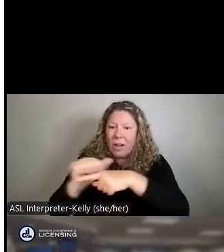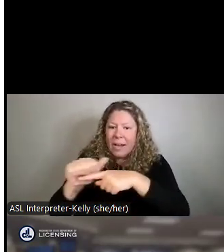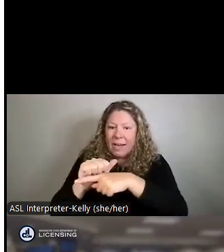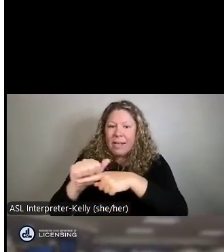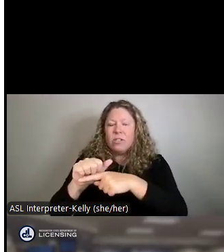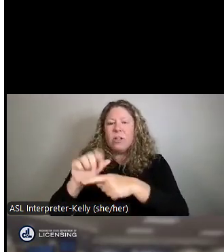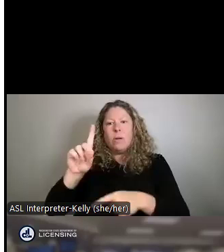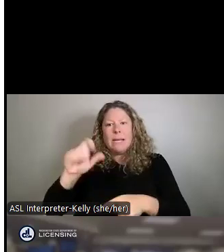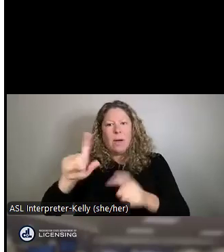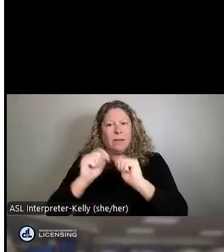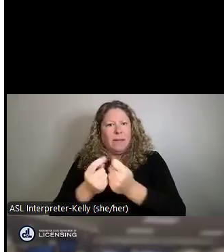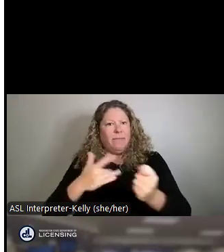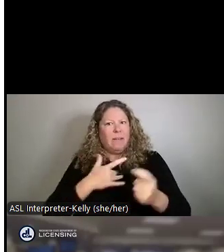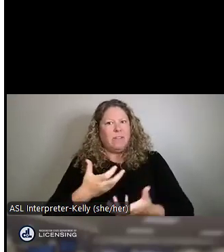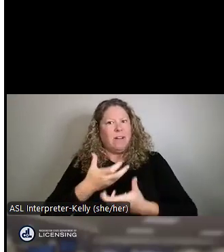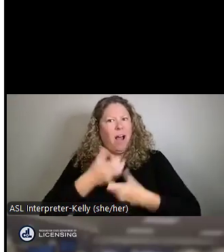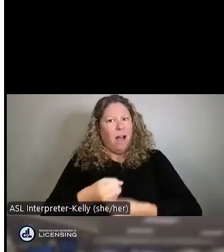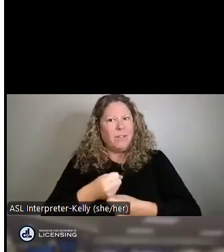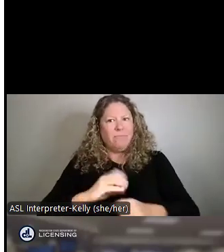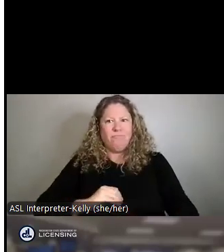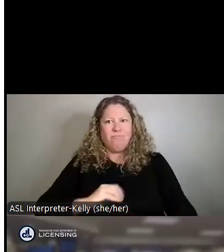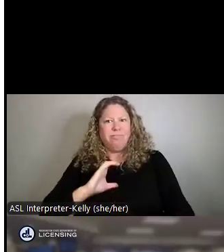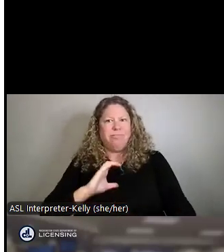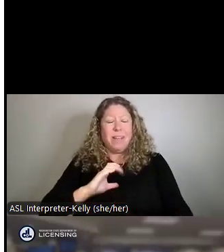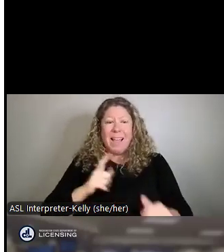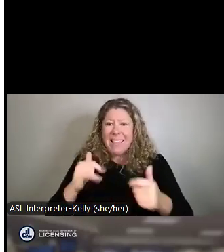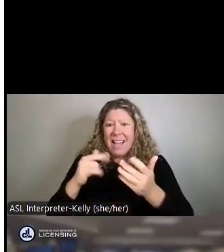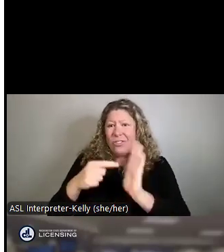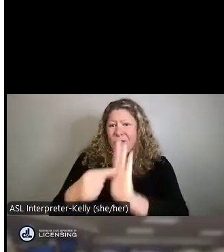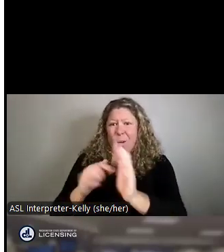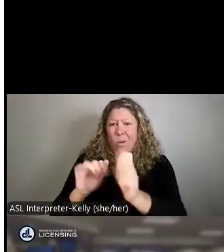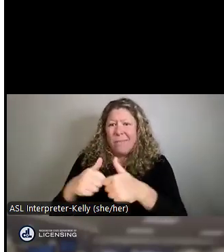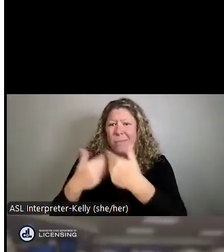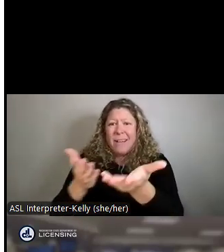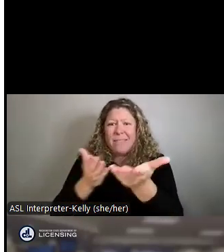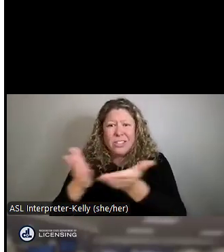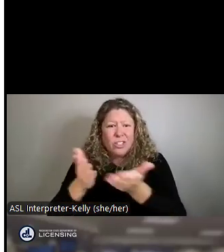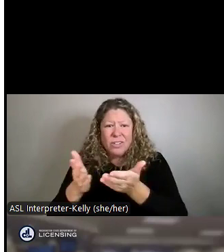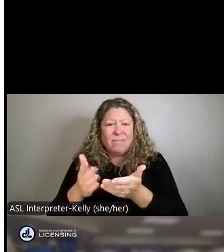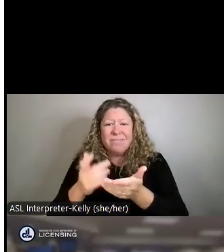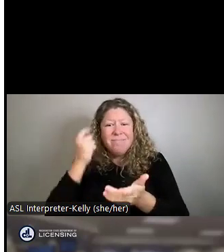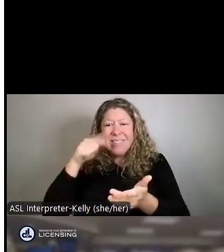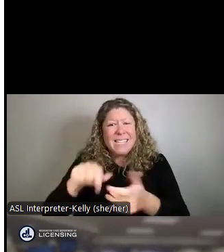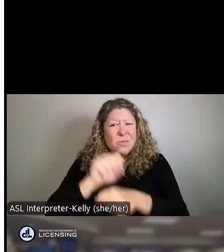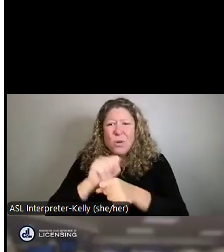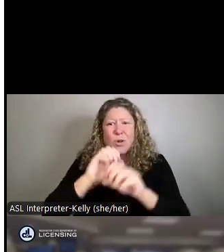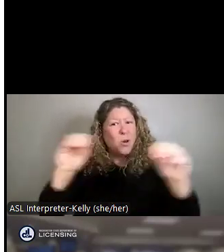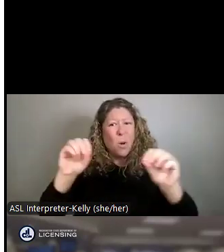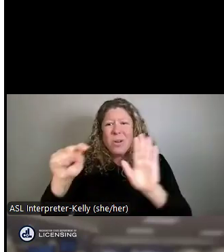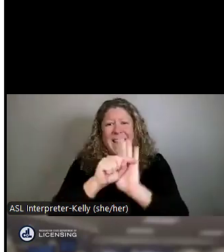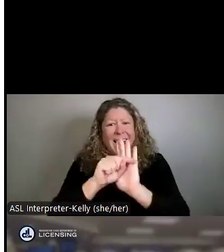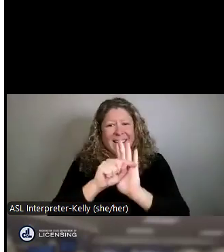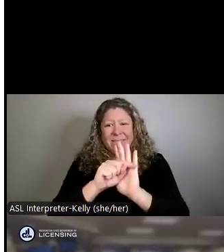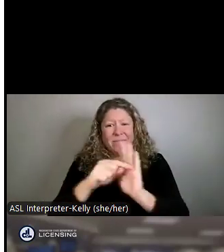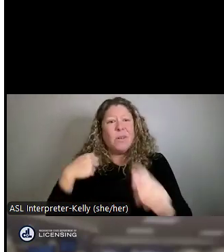confidence boost. And it shows in the way they serve our customers. There have been no downsides to this work. We're better professionals